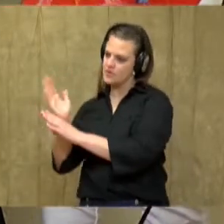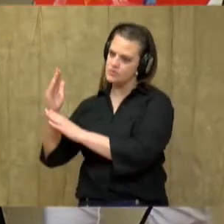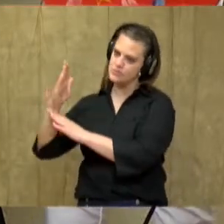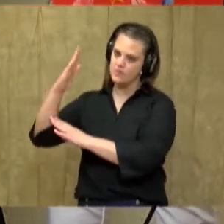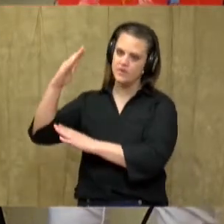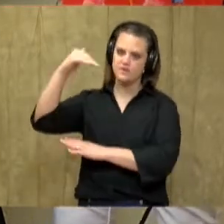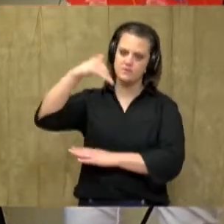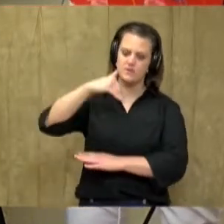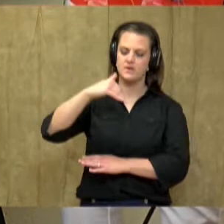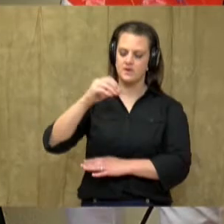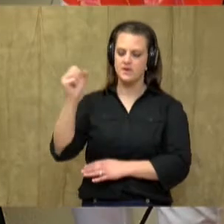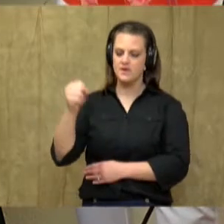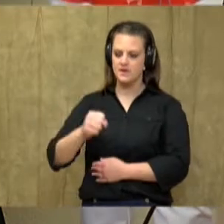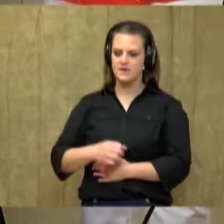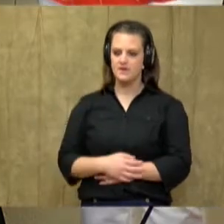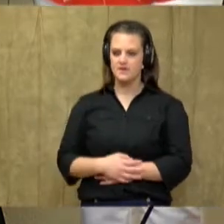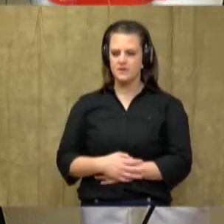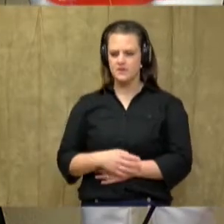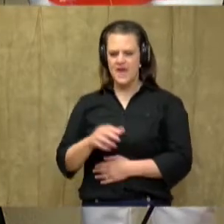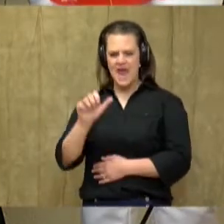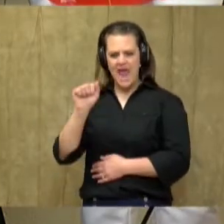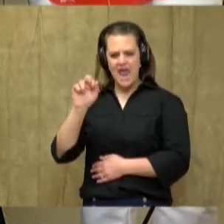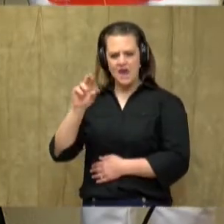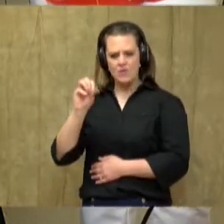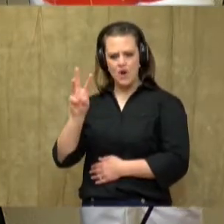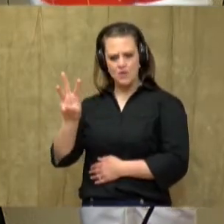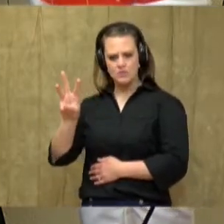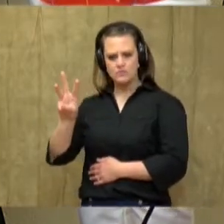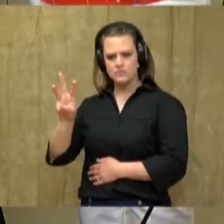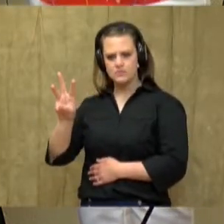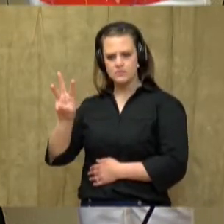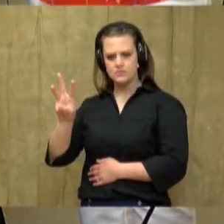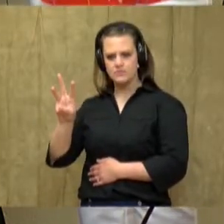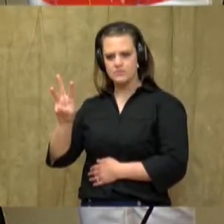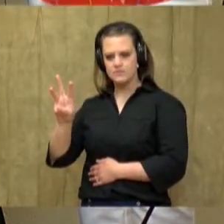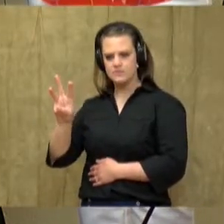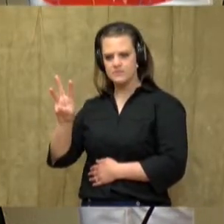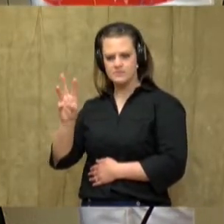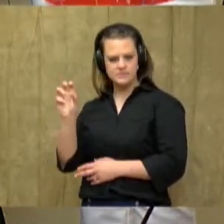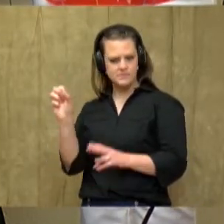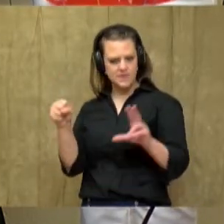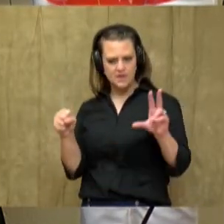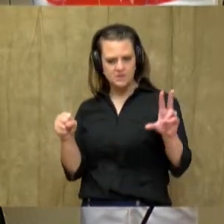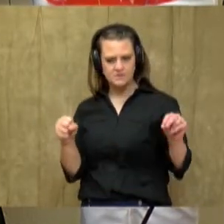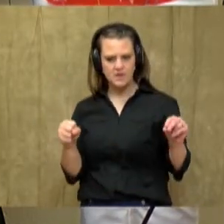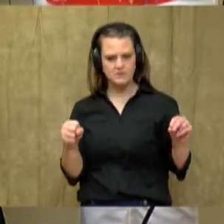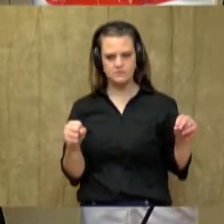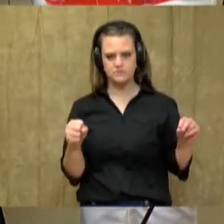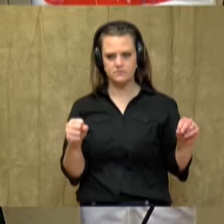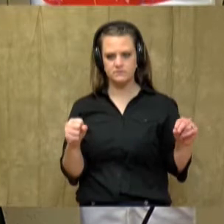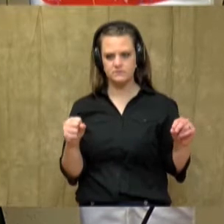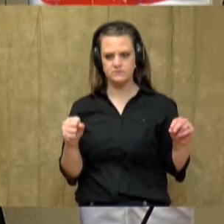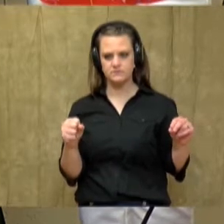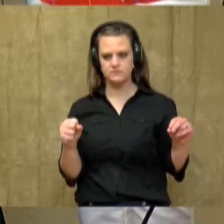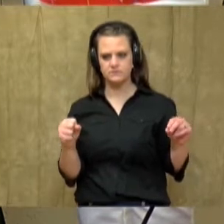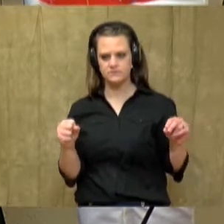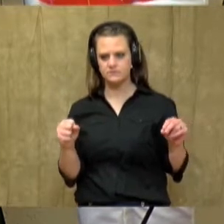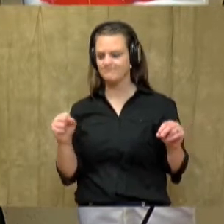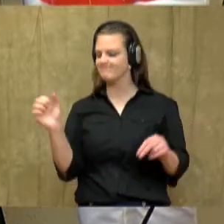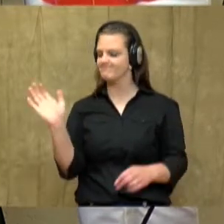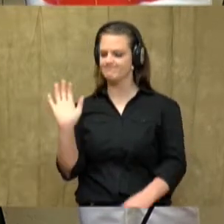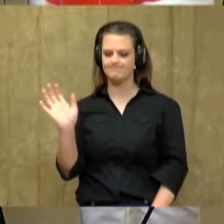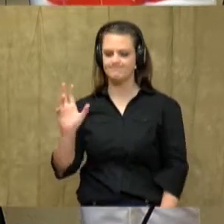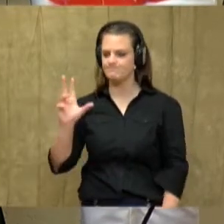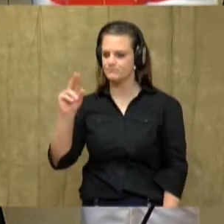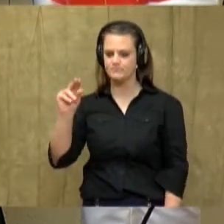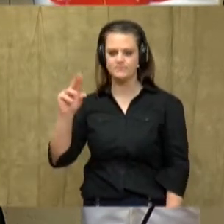are straight. What about this arrow? All right, is that a polygon? No,